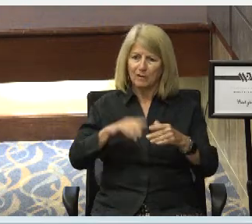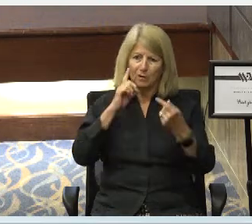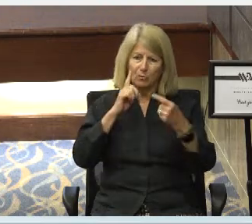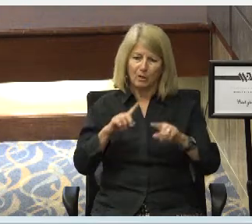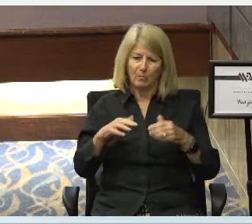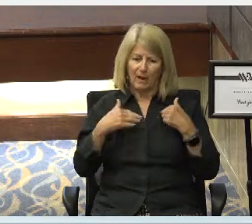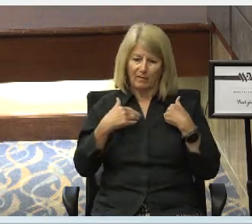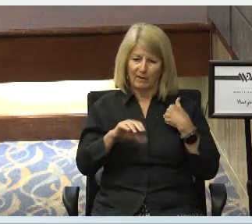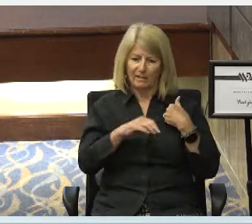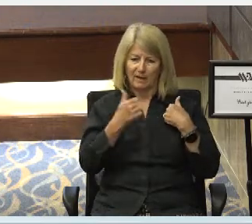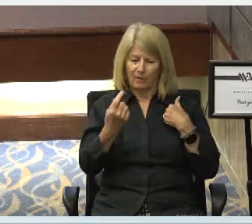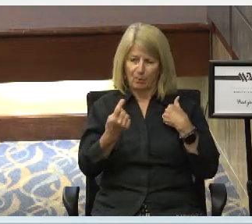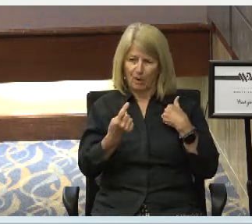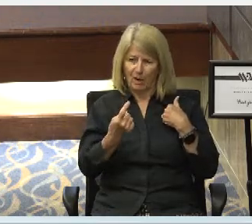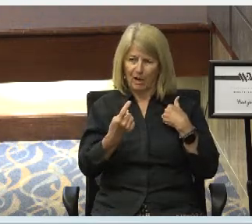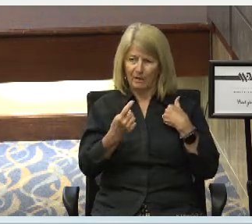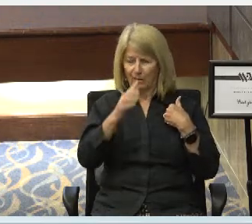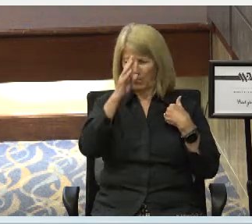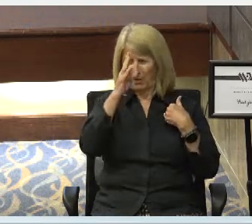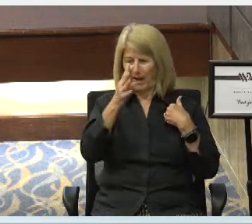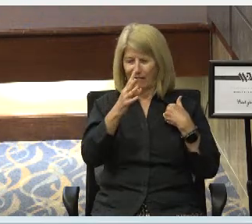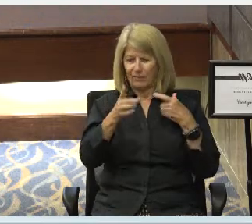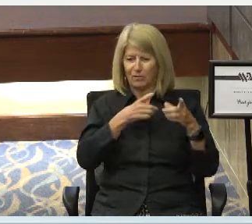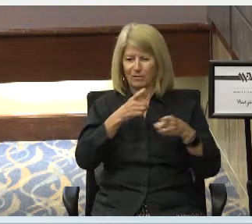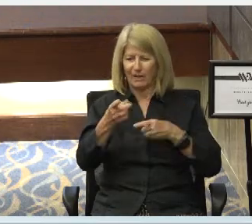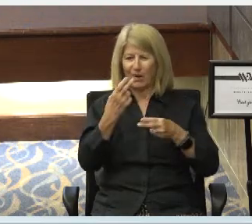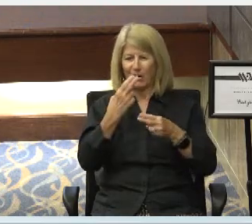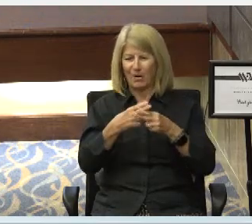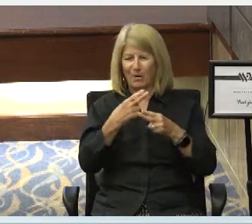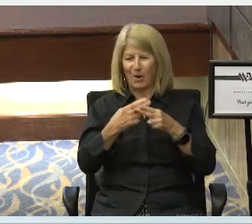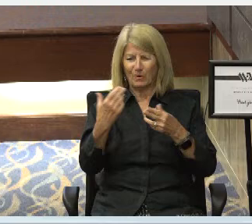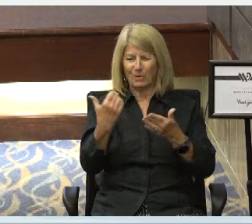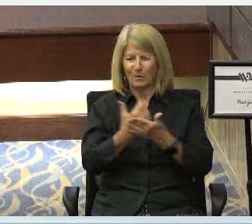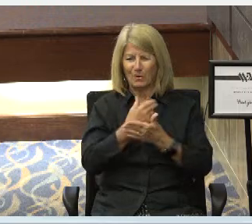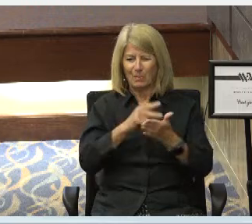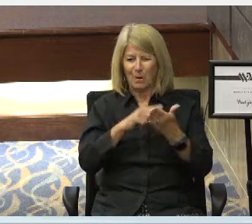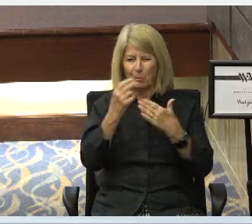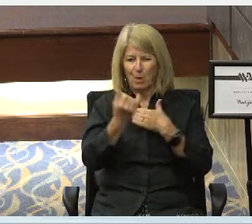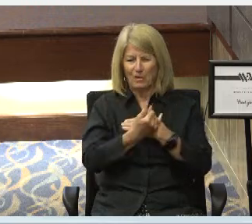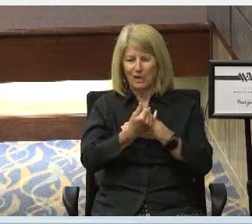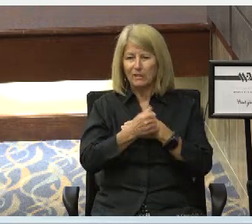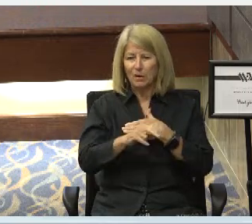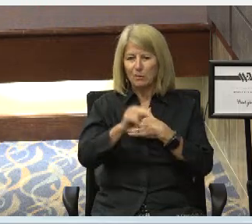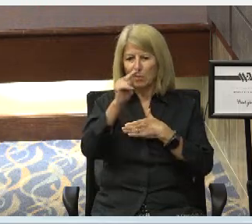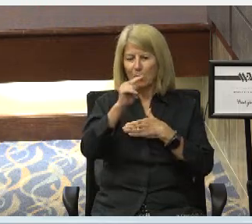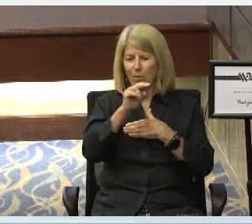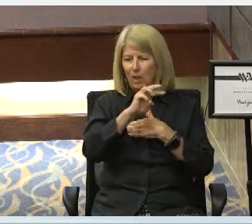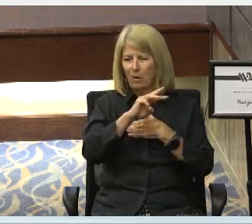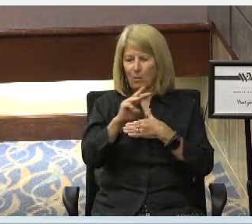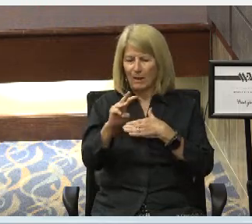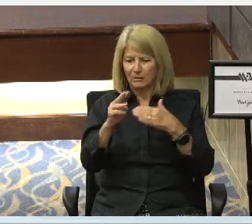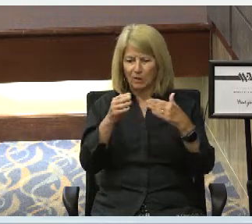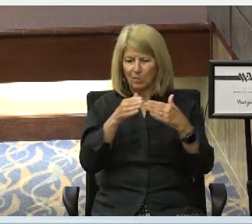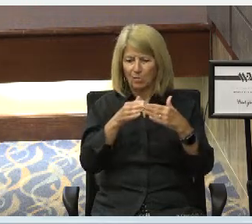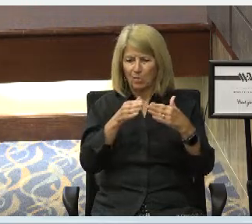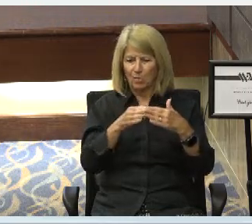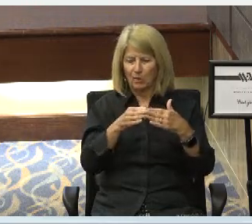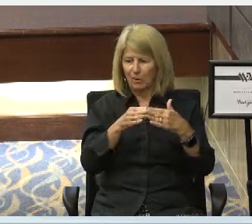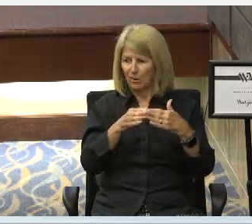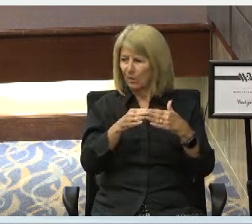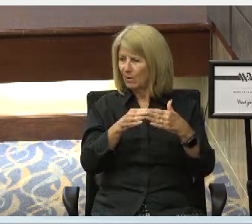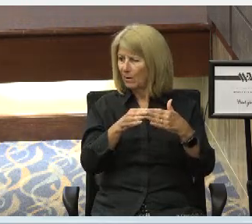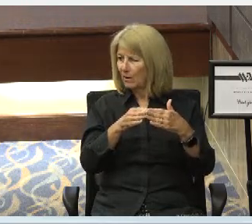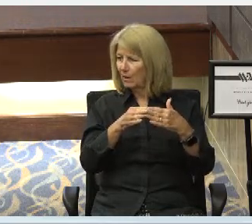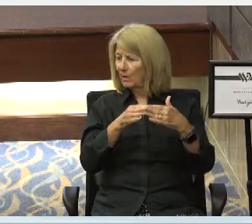very creative description here called a new project, which is that northwest corner of Clay and U Parks. So we've got the